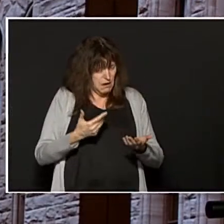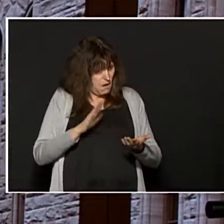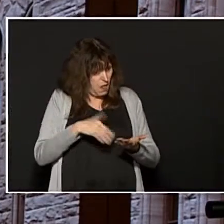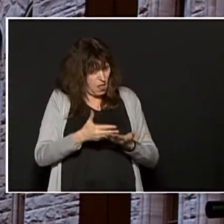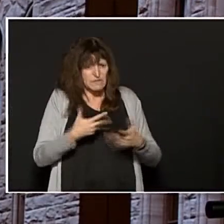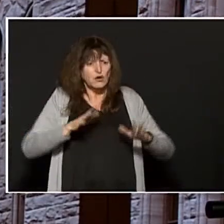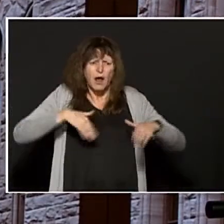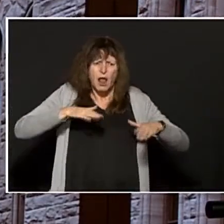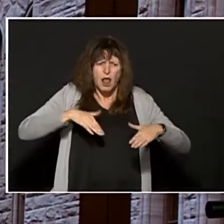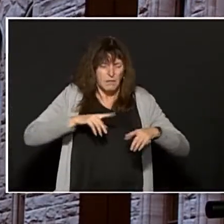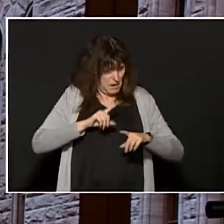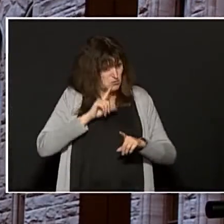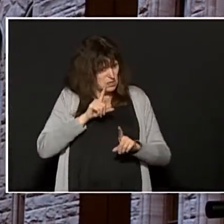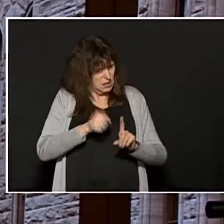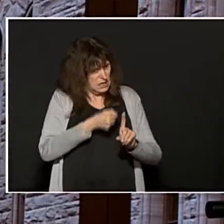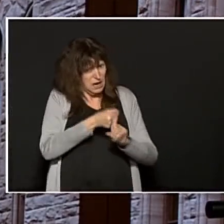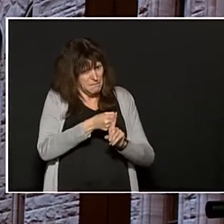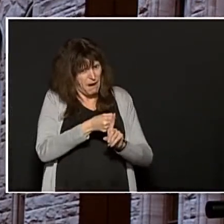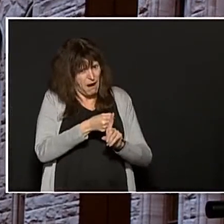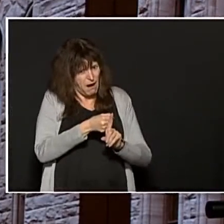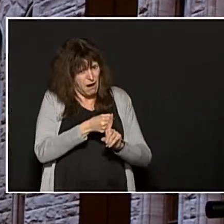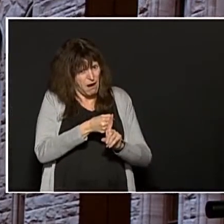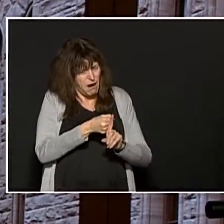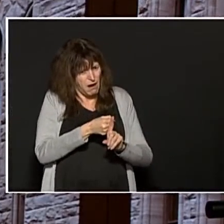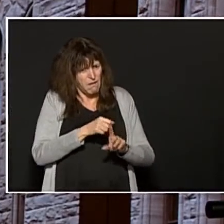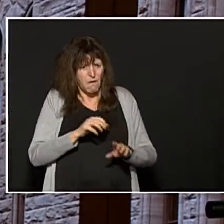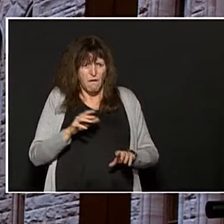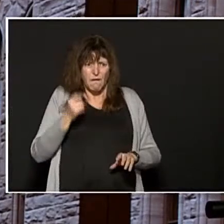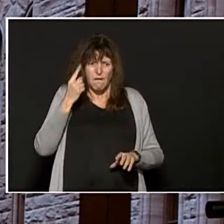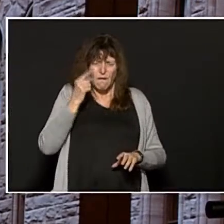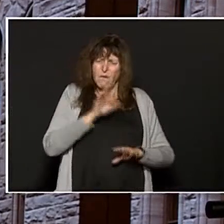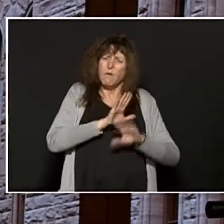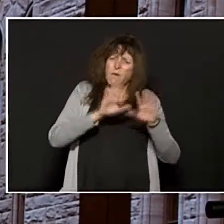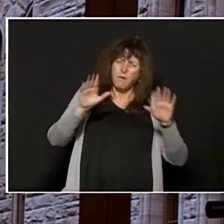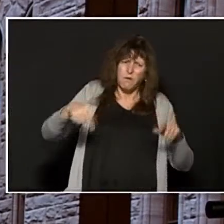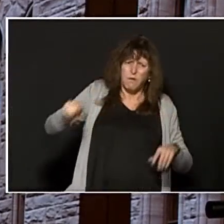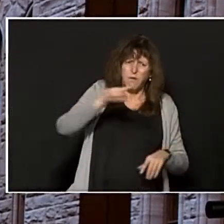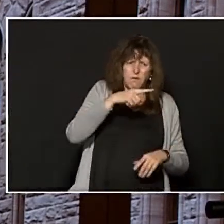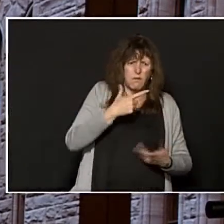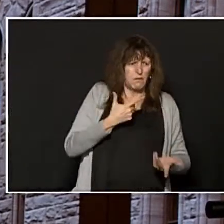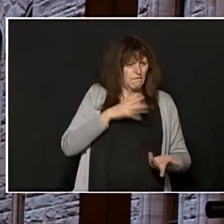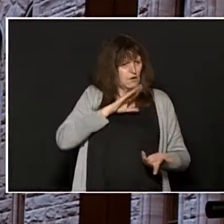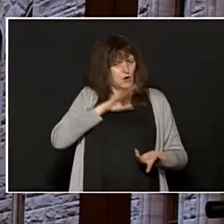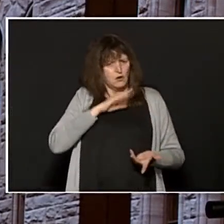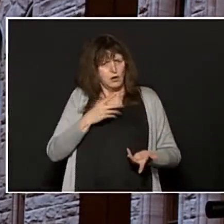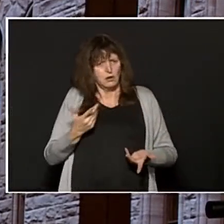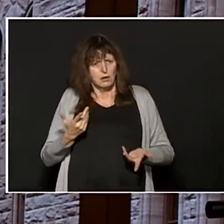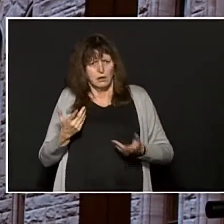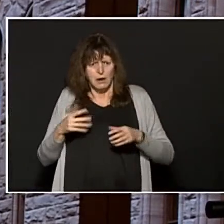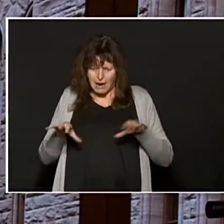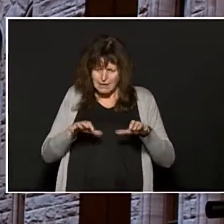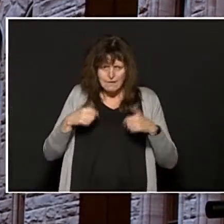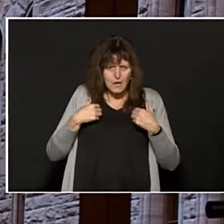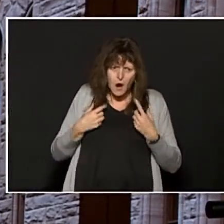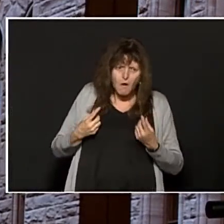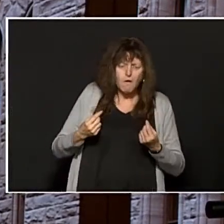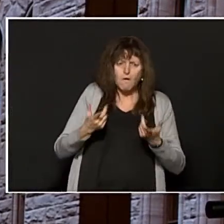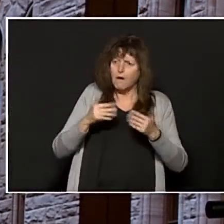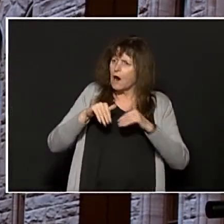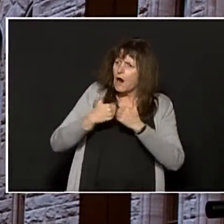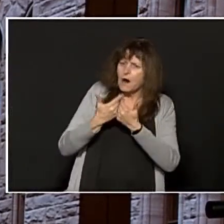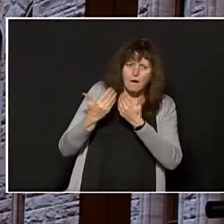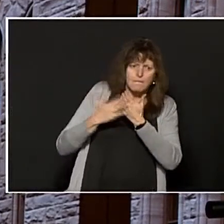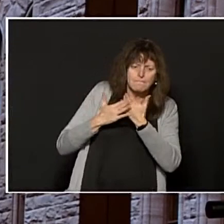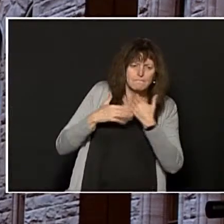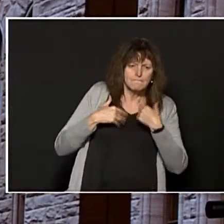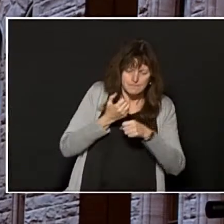that. We are hoping to give more advice on some activities, how to do them in a safe way without compromising your health or of